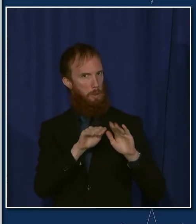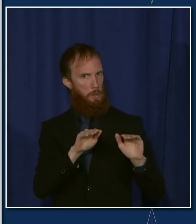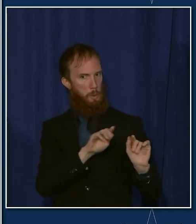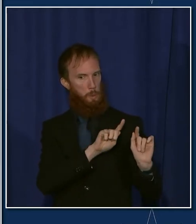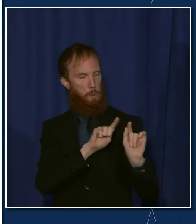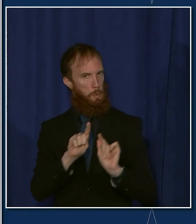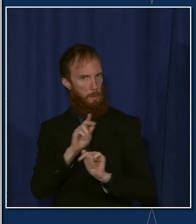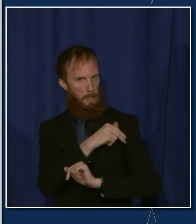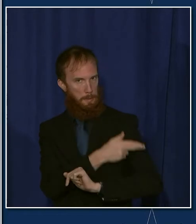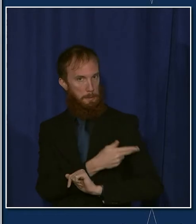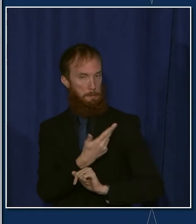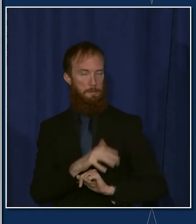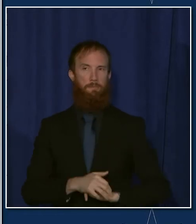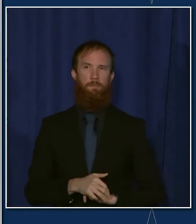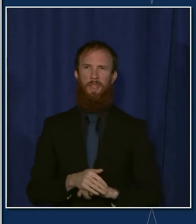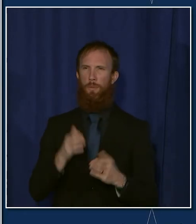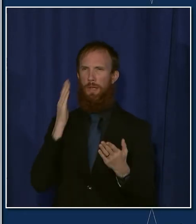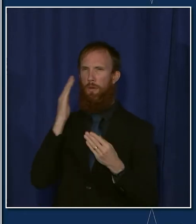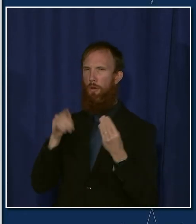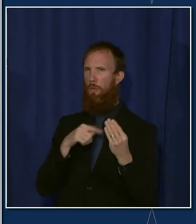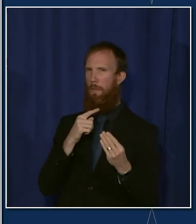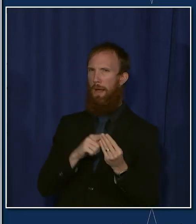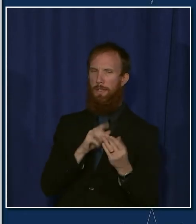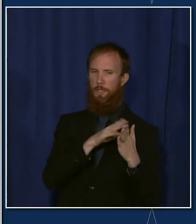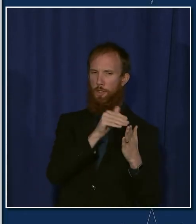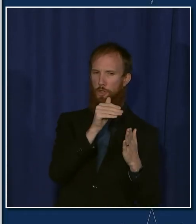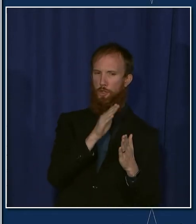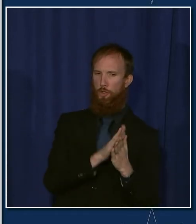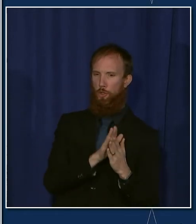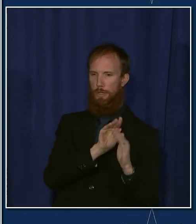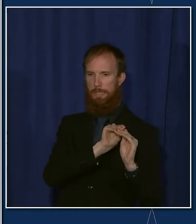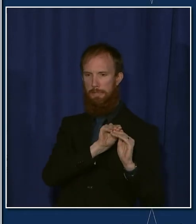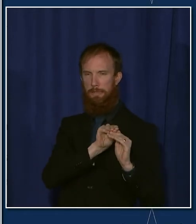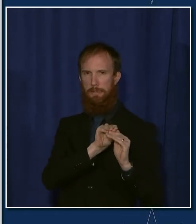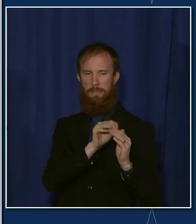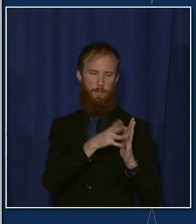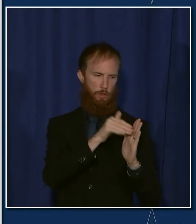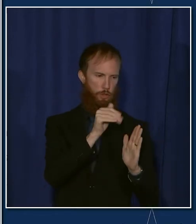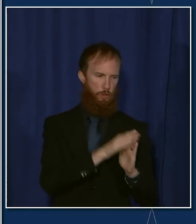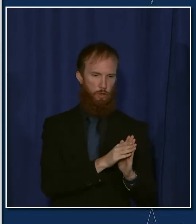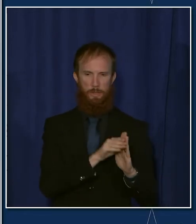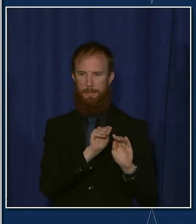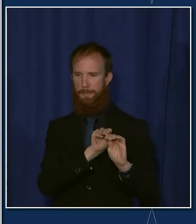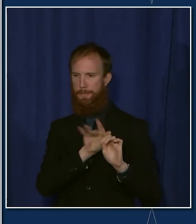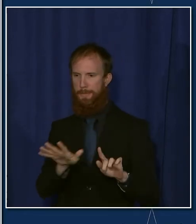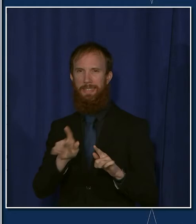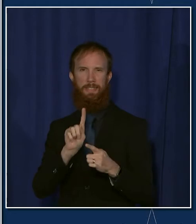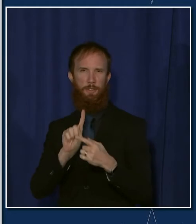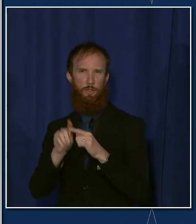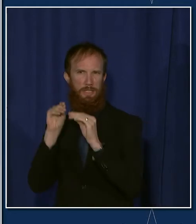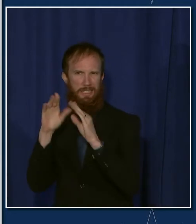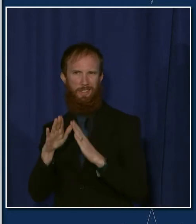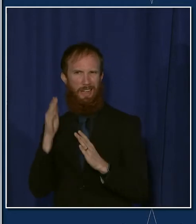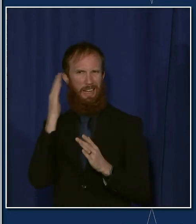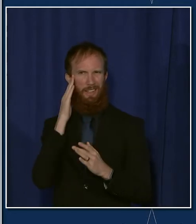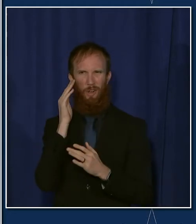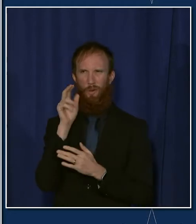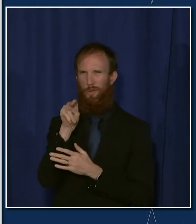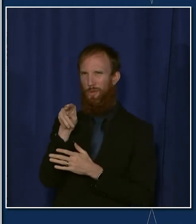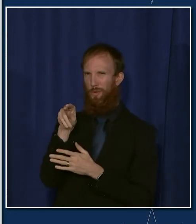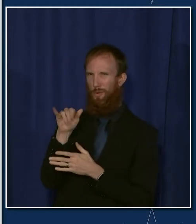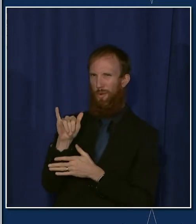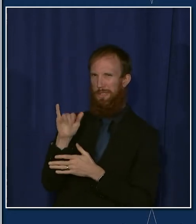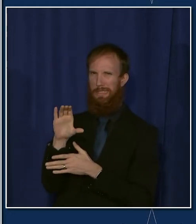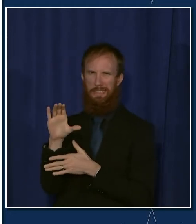and do we know about the student-to-teacher transmission rate? Is there even one? I mean, New York Public Schools, it's 0.0637. Yeah. So